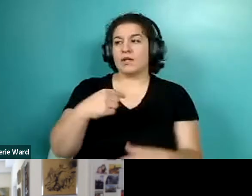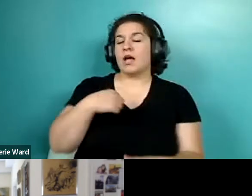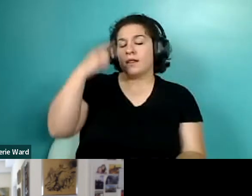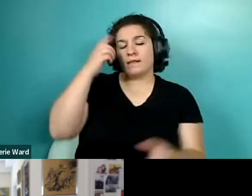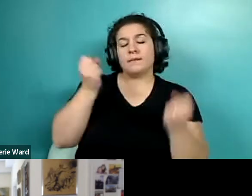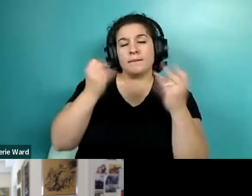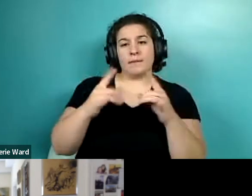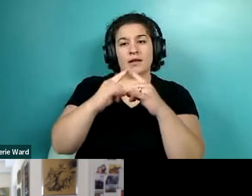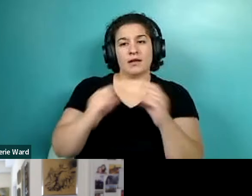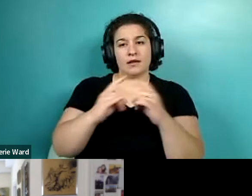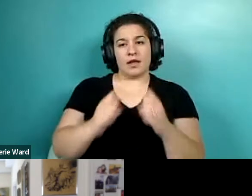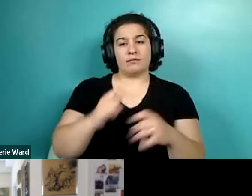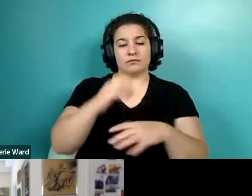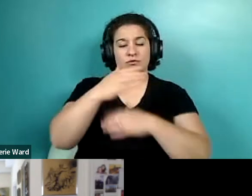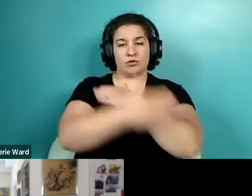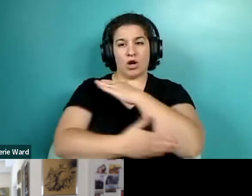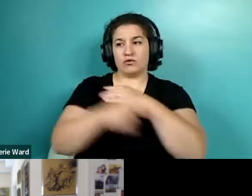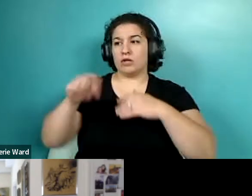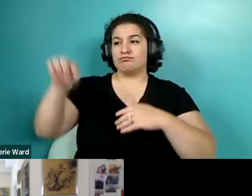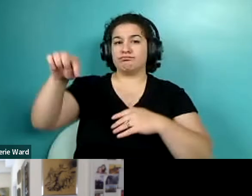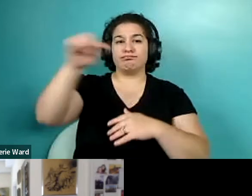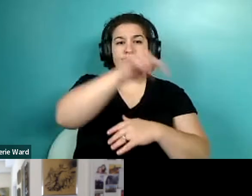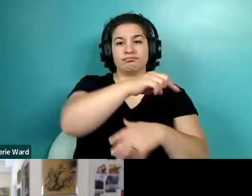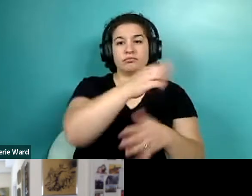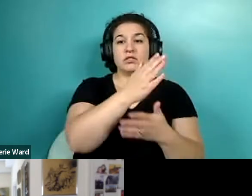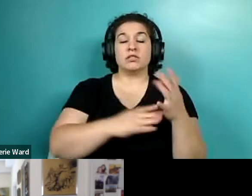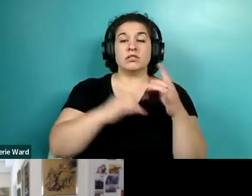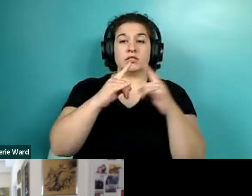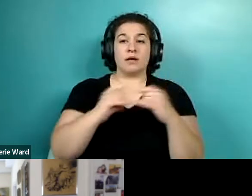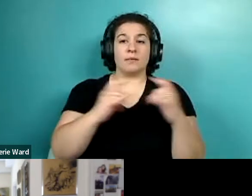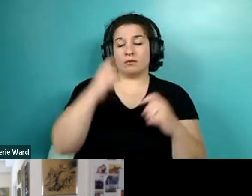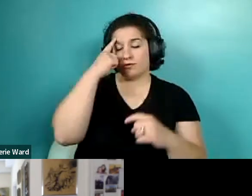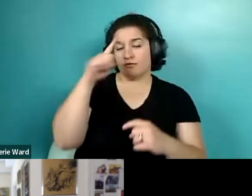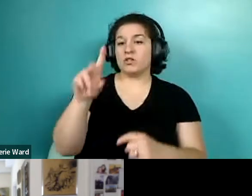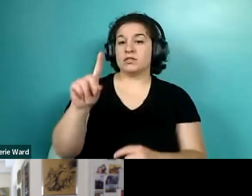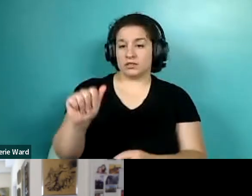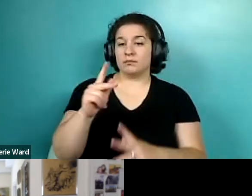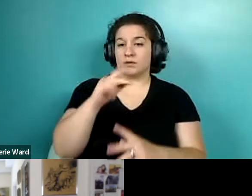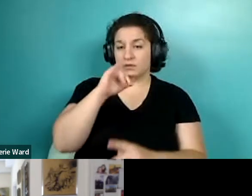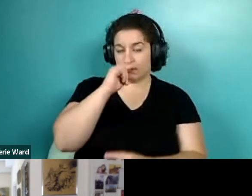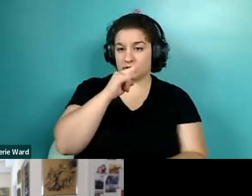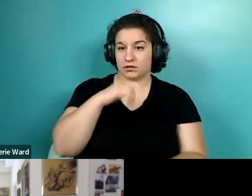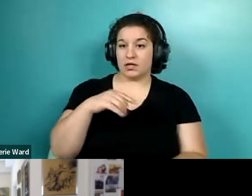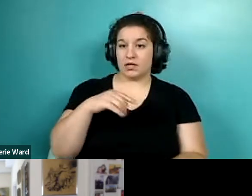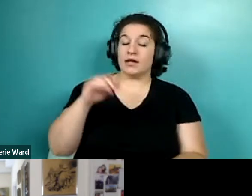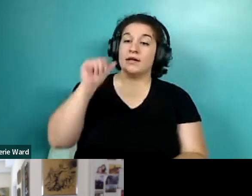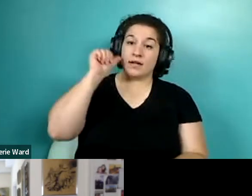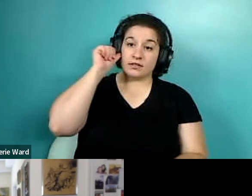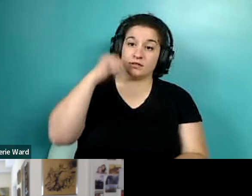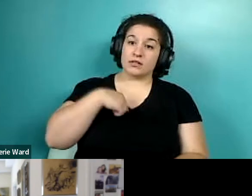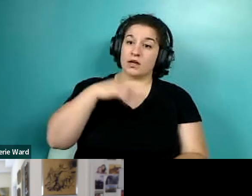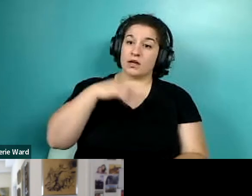country, and there are some camps for disabled kids. And then, I spoke yesterday with a